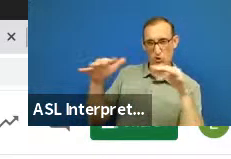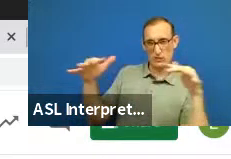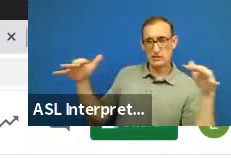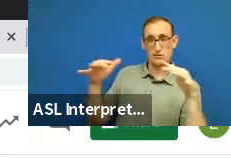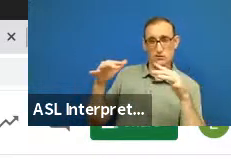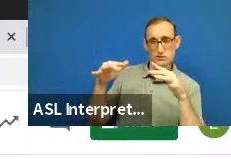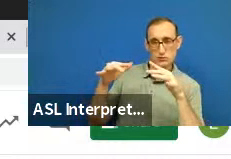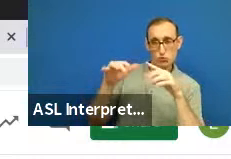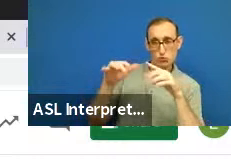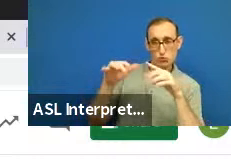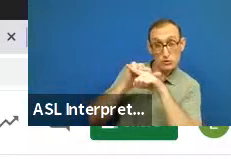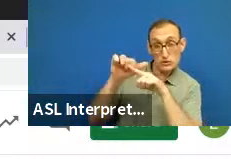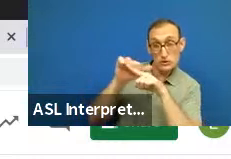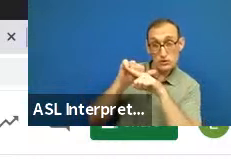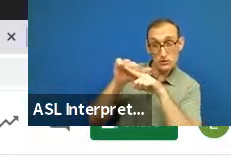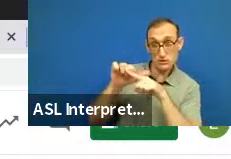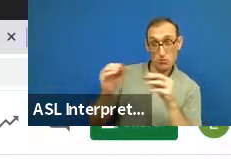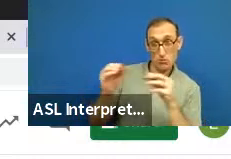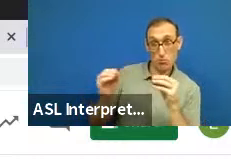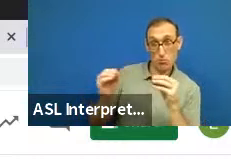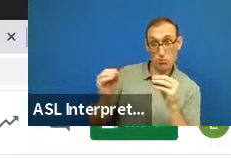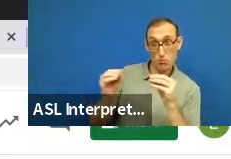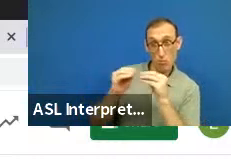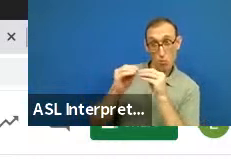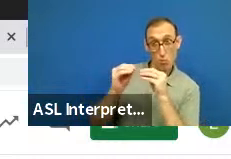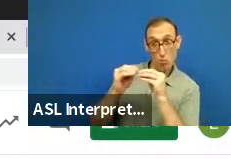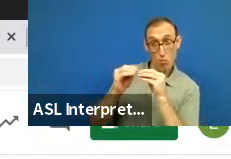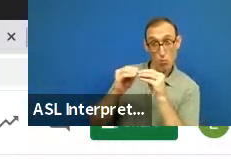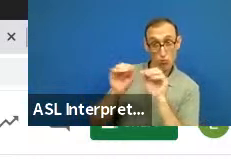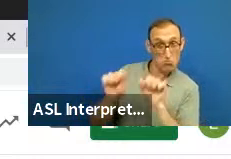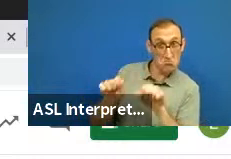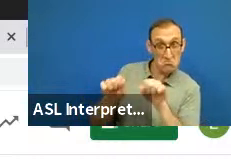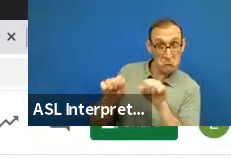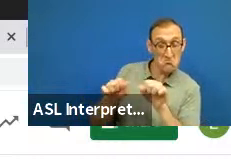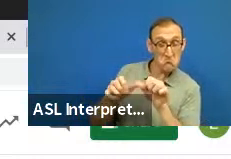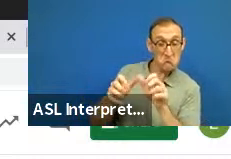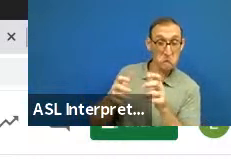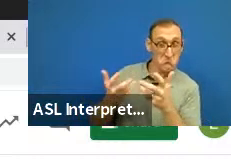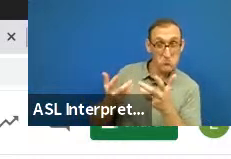We've talked about that a little bit. I think it's still sitting there.